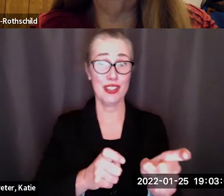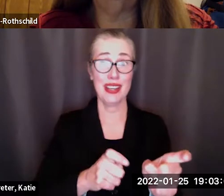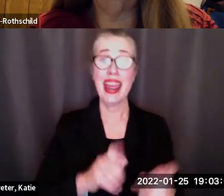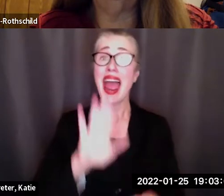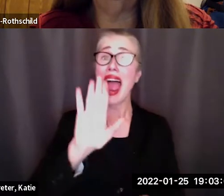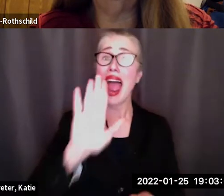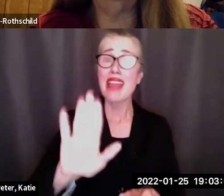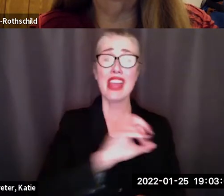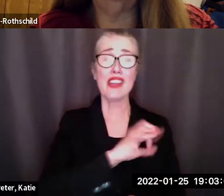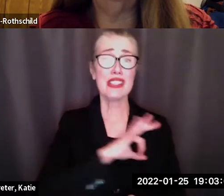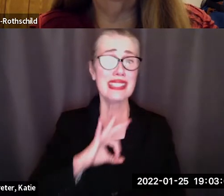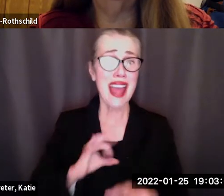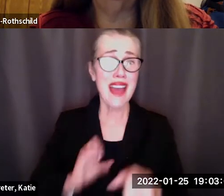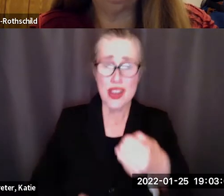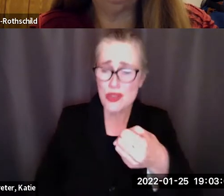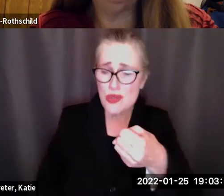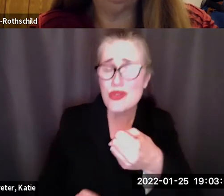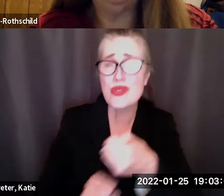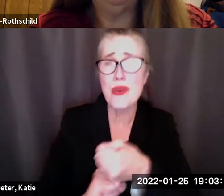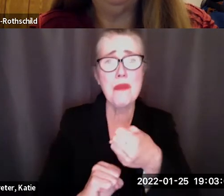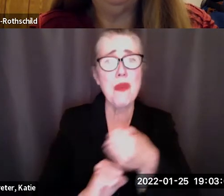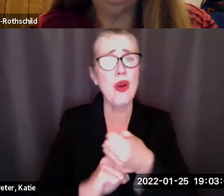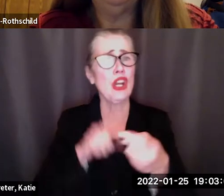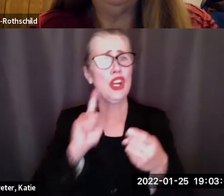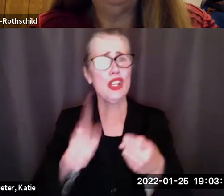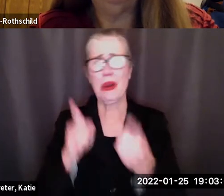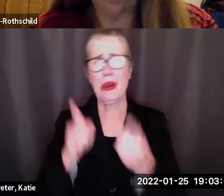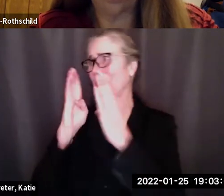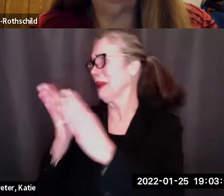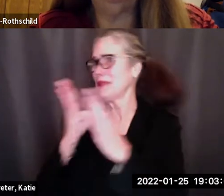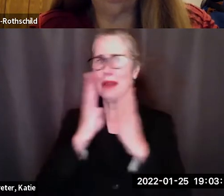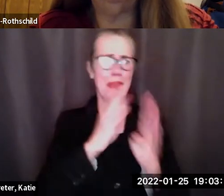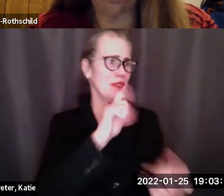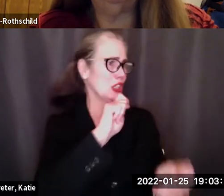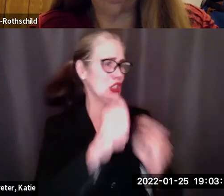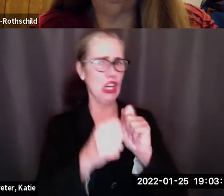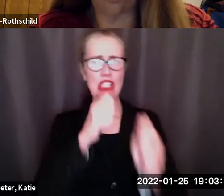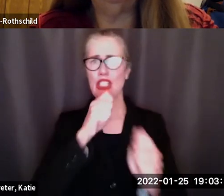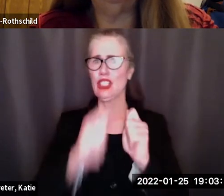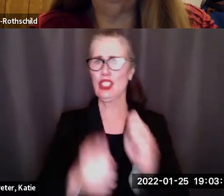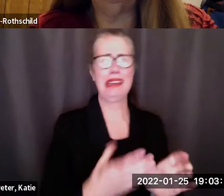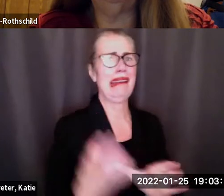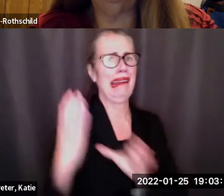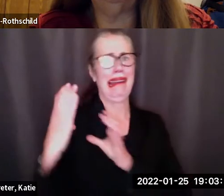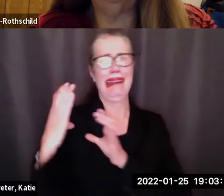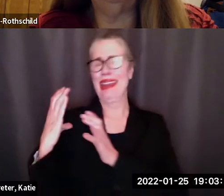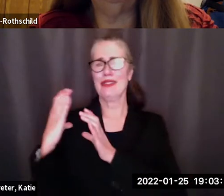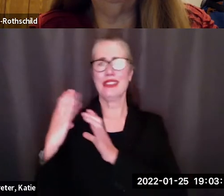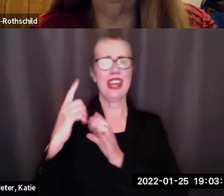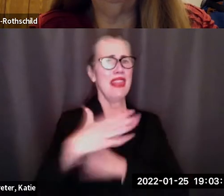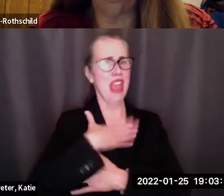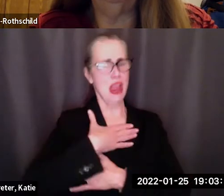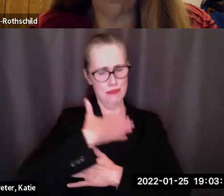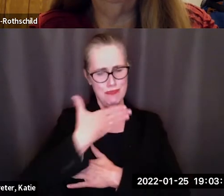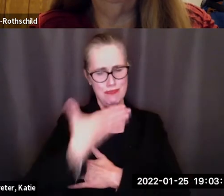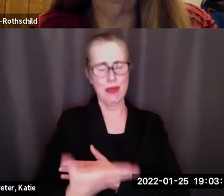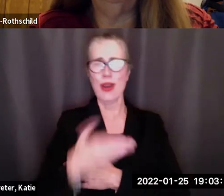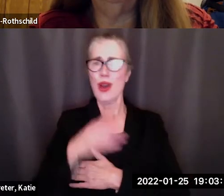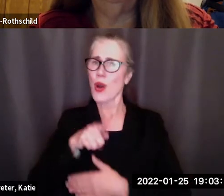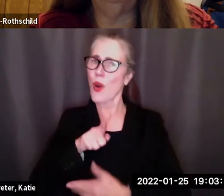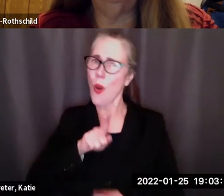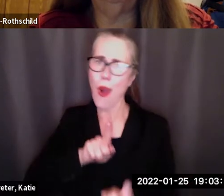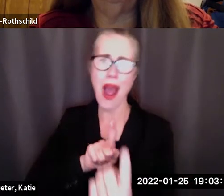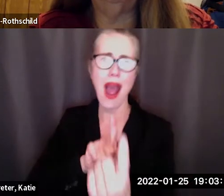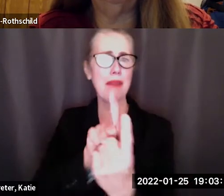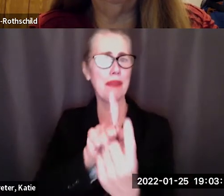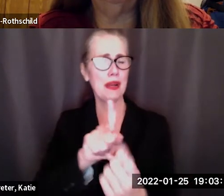these pivots and lifts without them being there at the front line so we couldn't pull all of this off